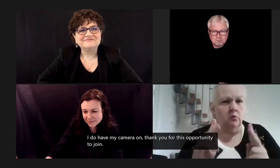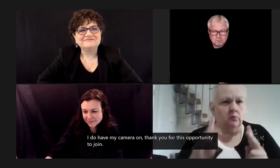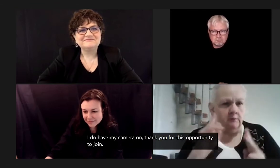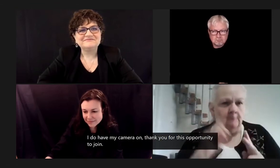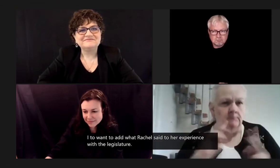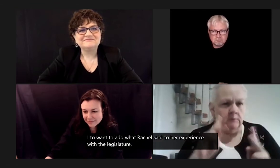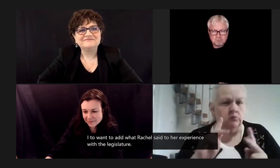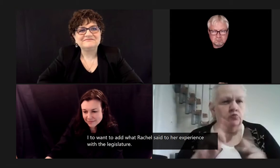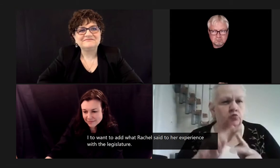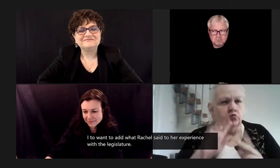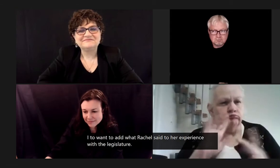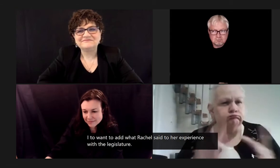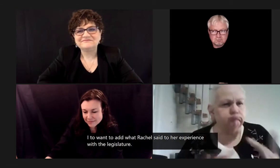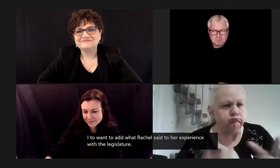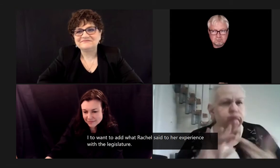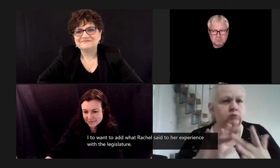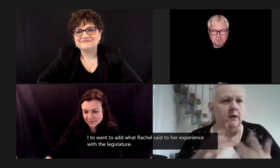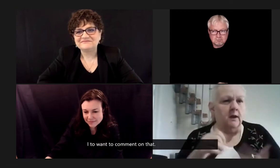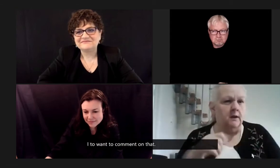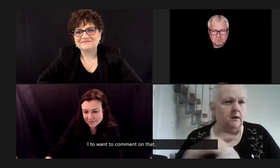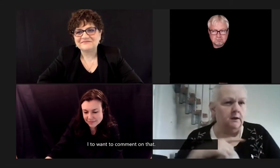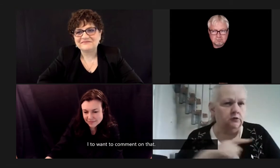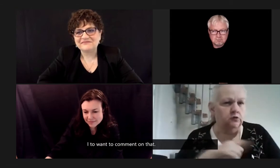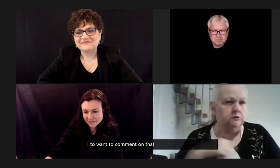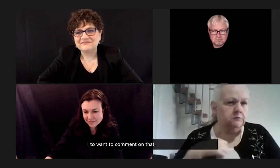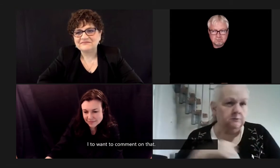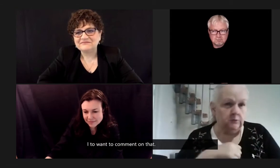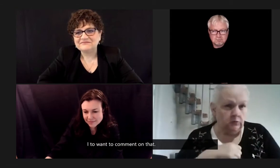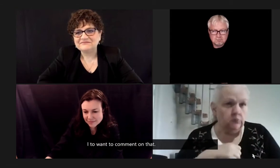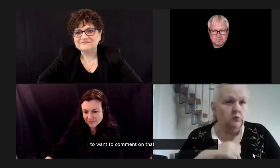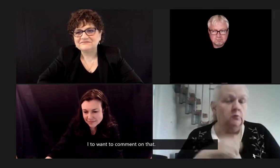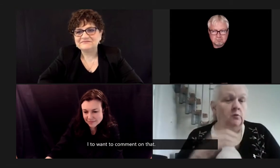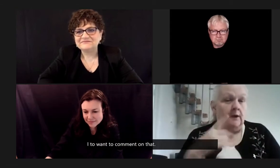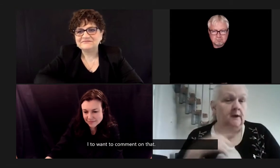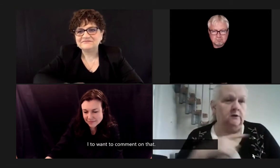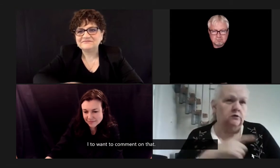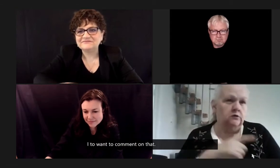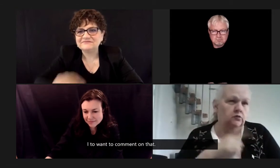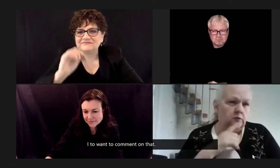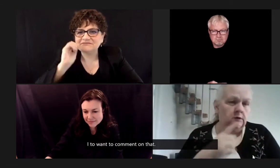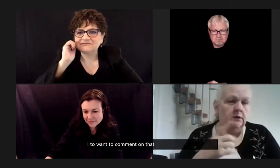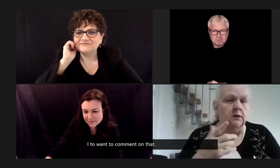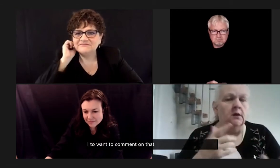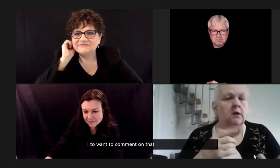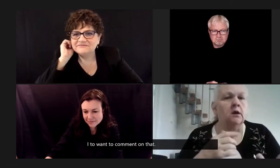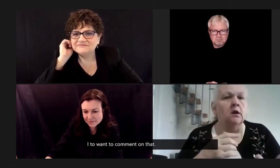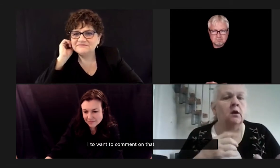I'm just wondering, I'm encouraging people to make contact with your